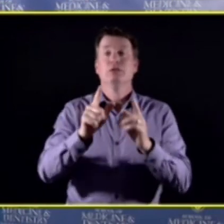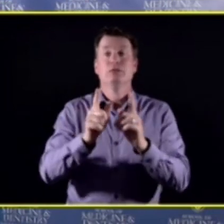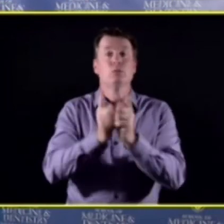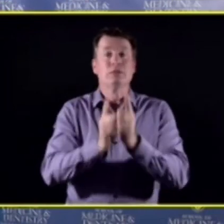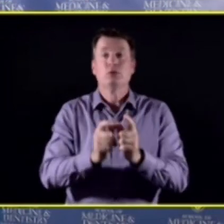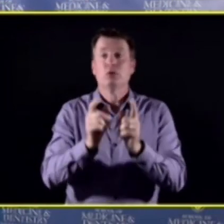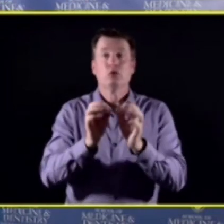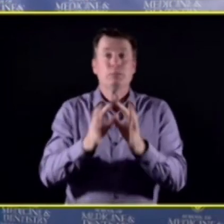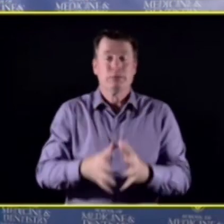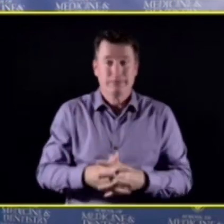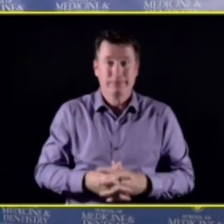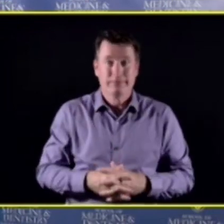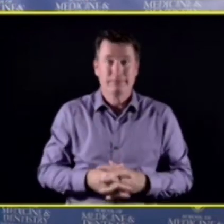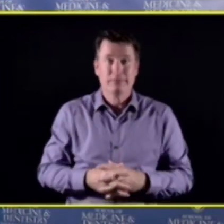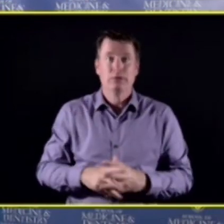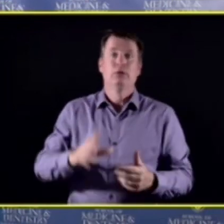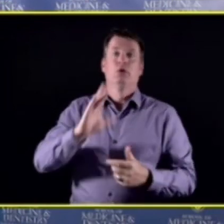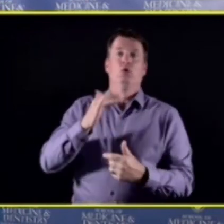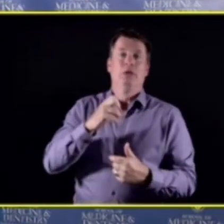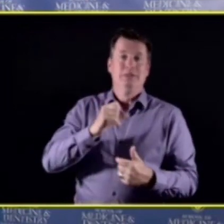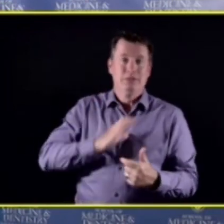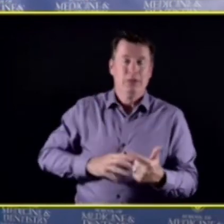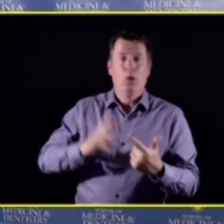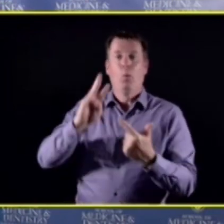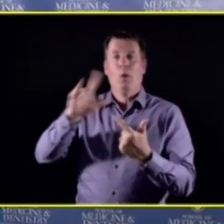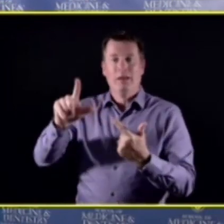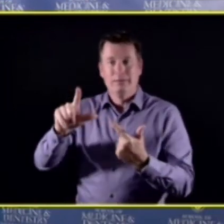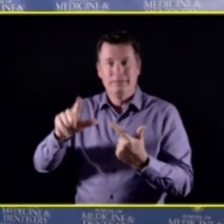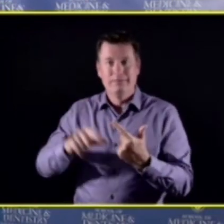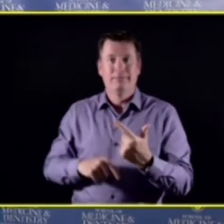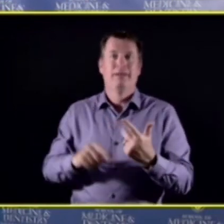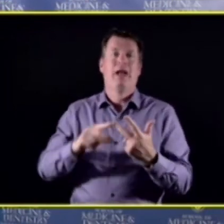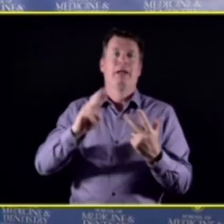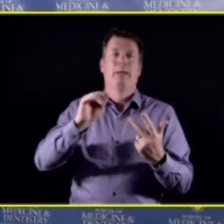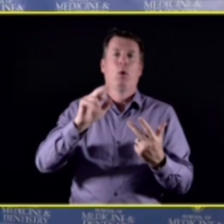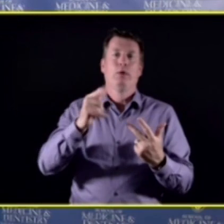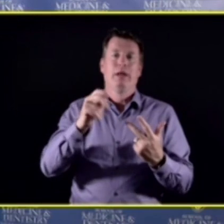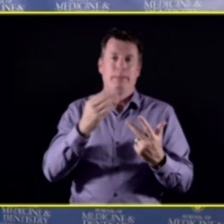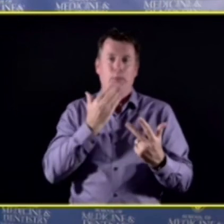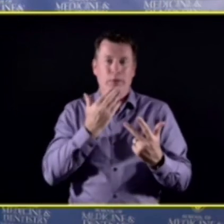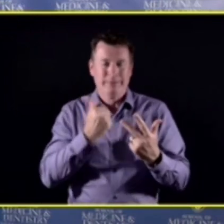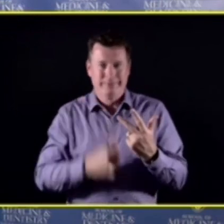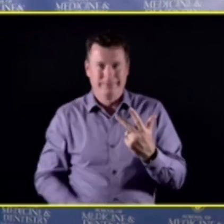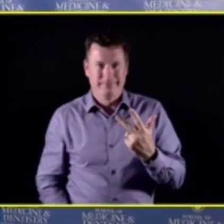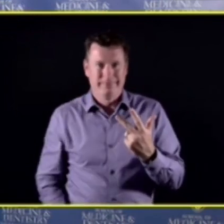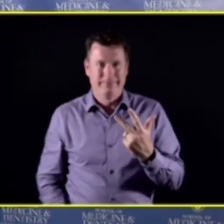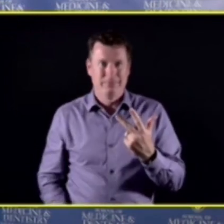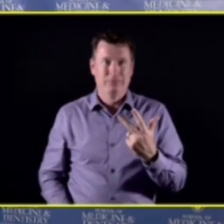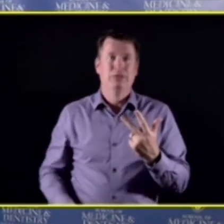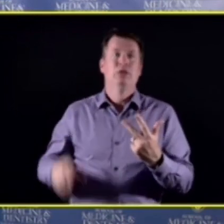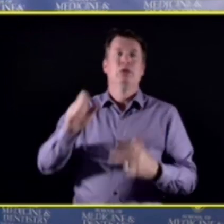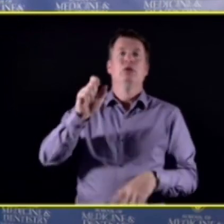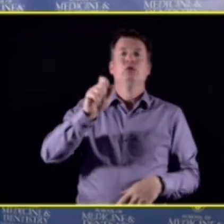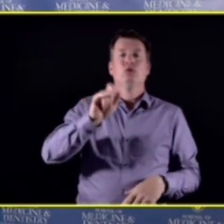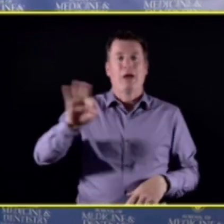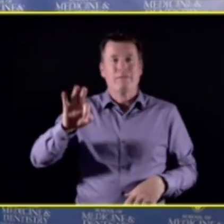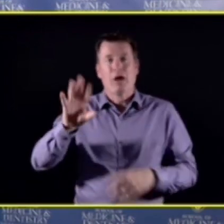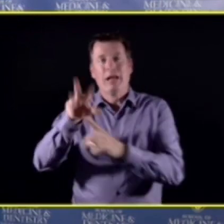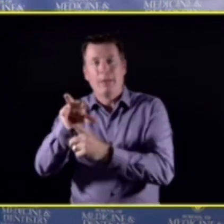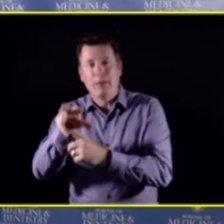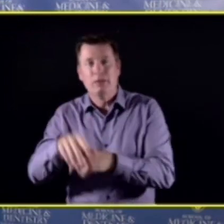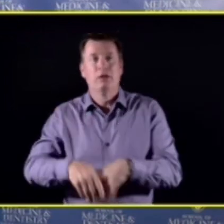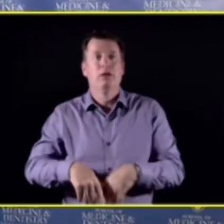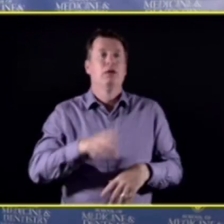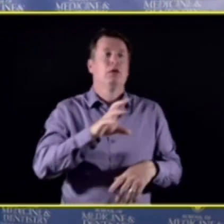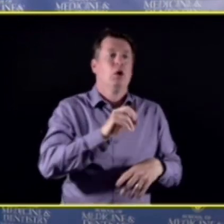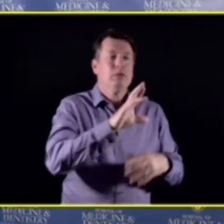along with Morgan Underwood from ASL Interpretive Services, and Jeff Mead on the camera, and Corey White on Zoom. Thank you all